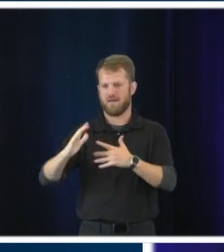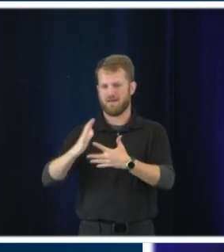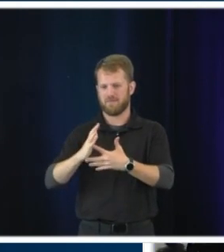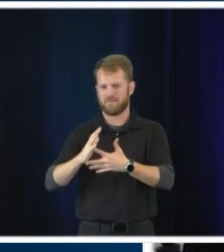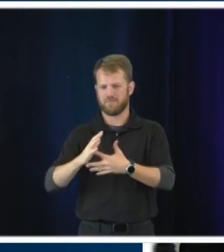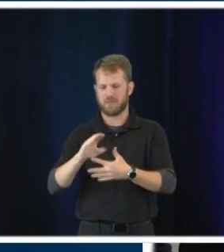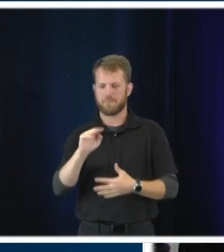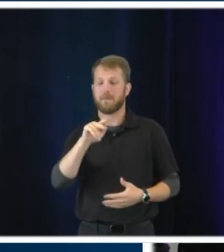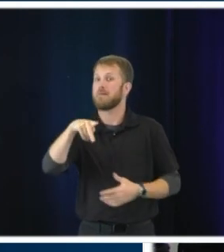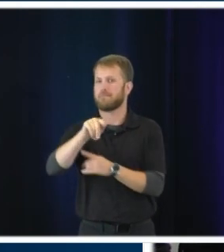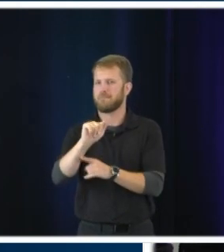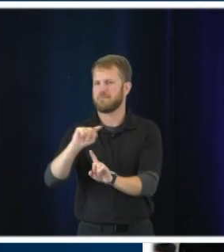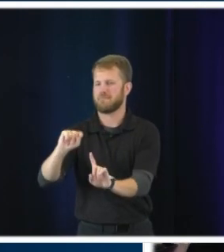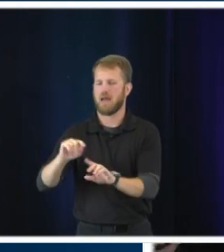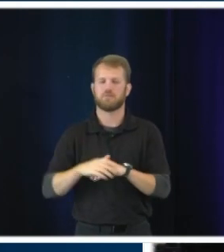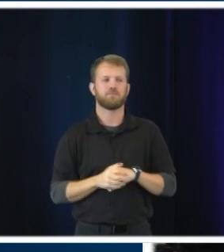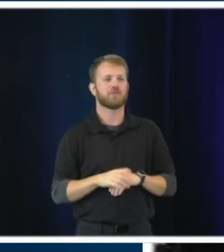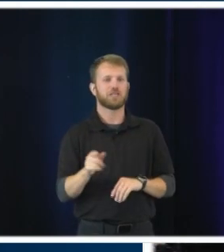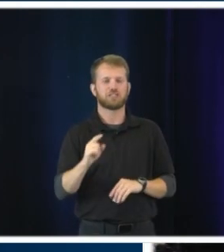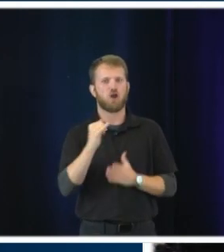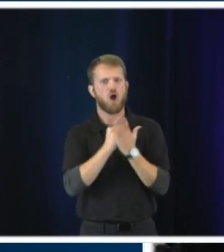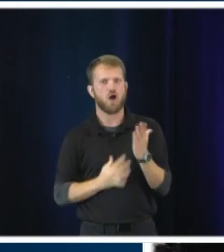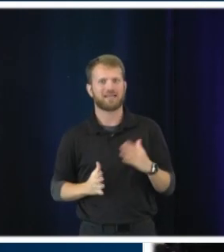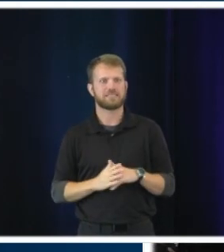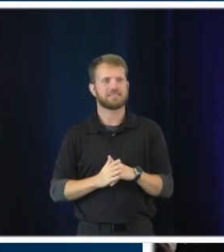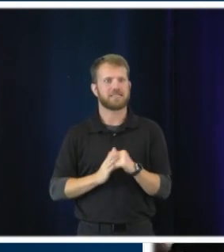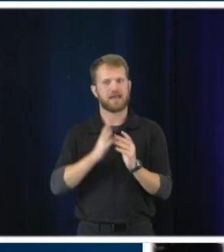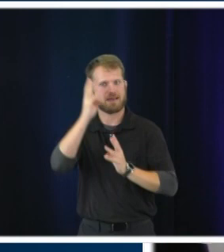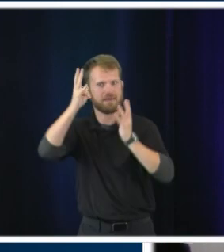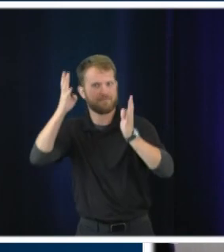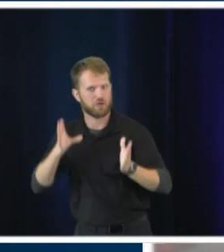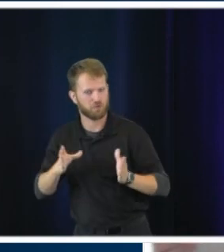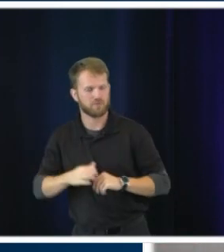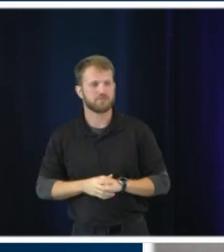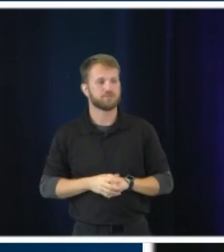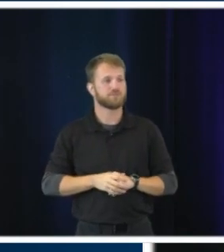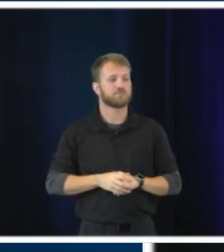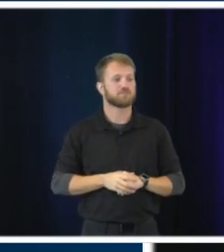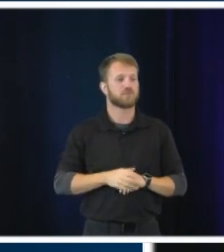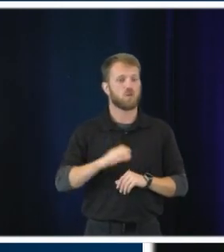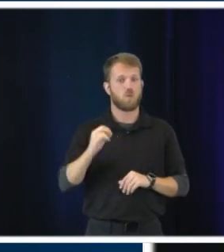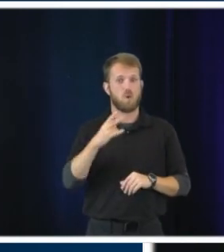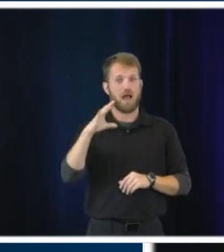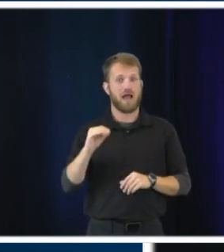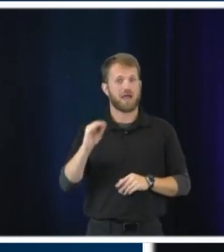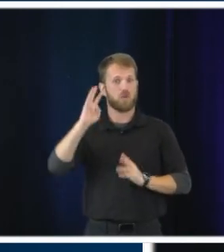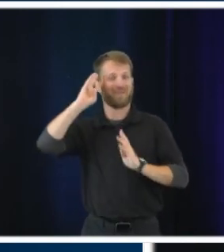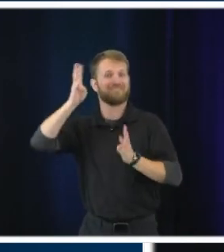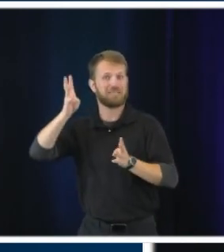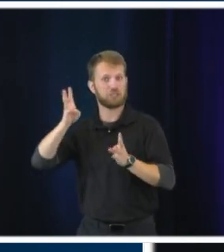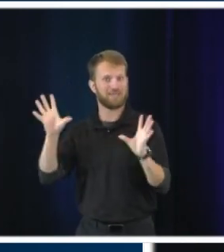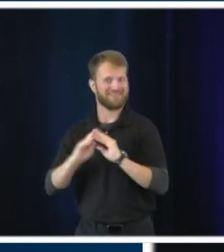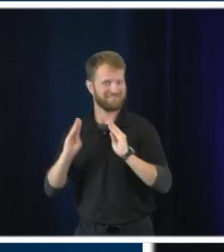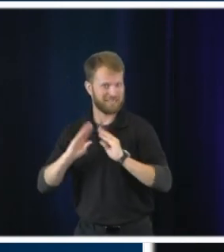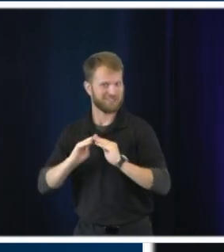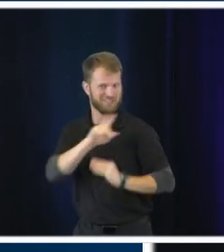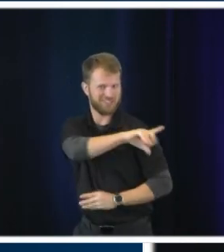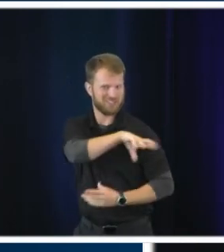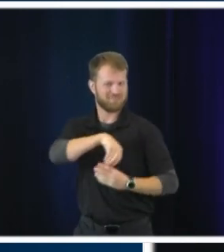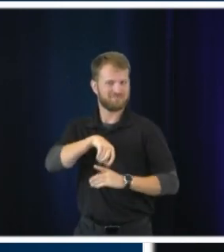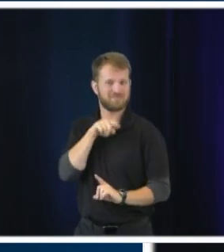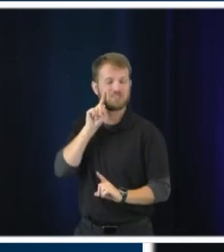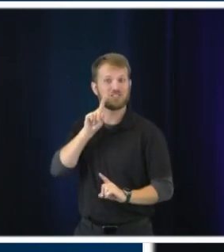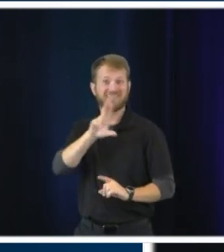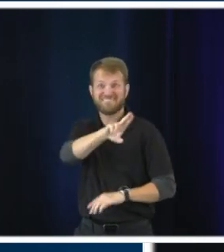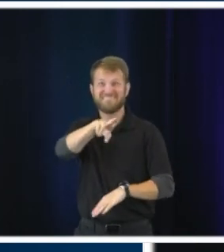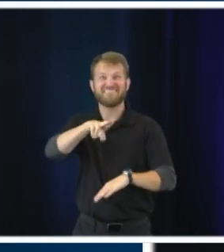prolific inventor, artist, and innovator. As a participant in the Ohio Invention Convention, she has advanced to the